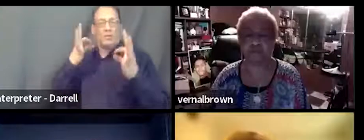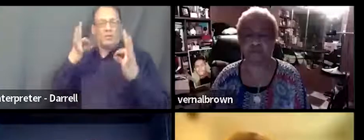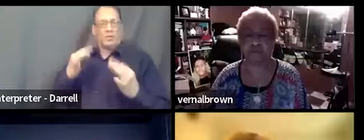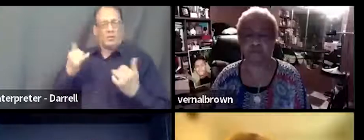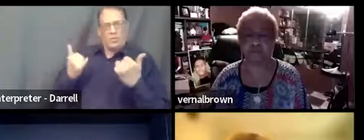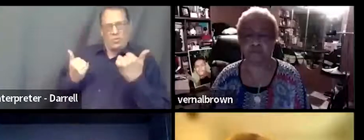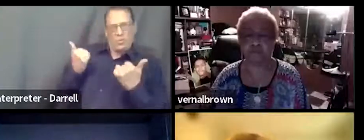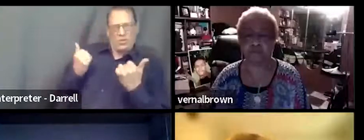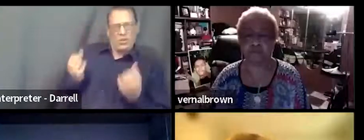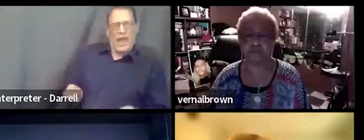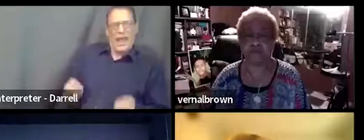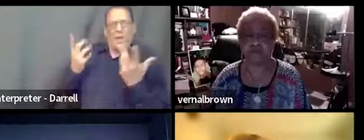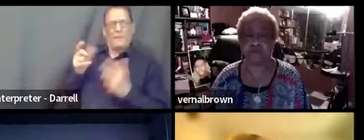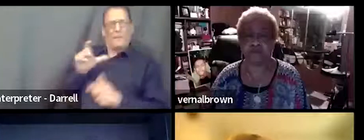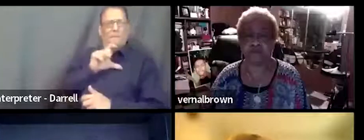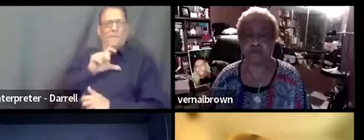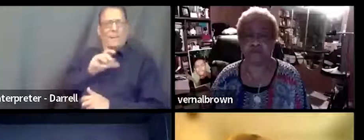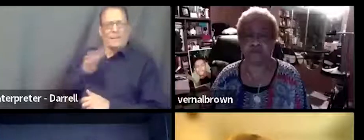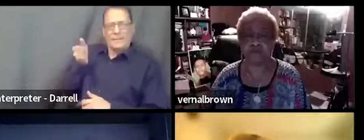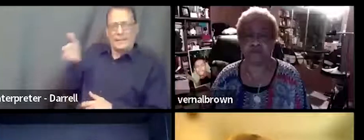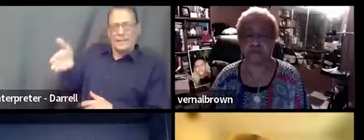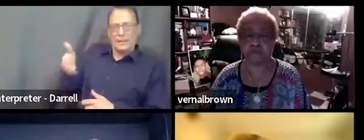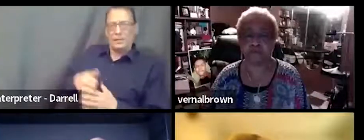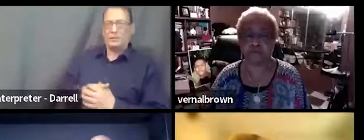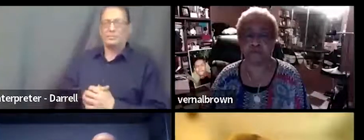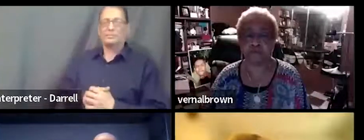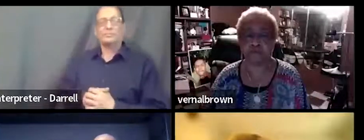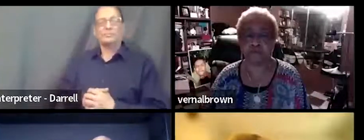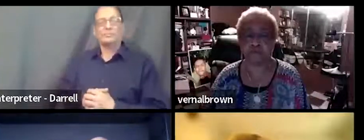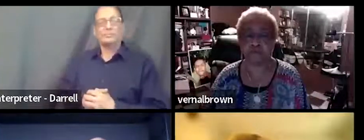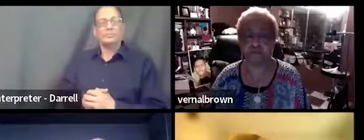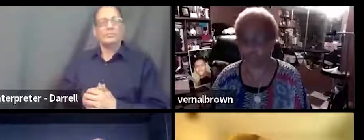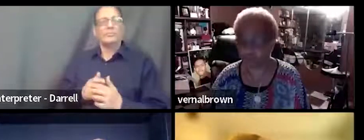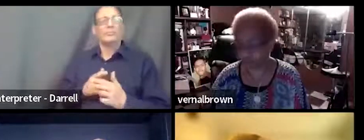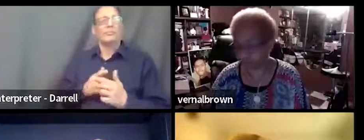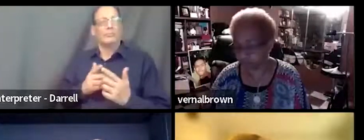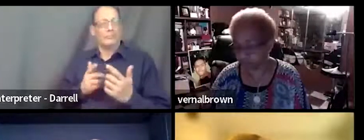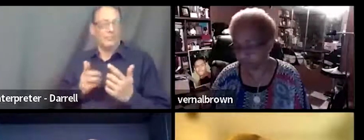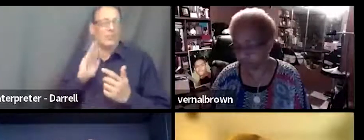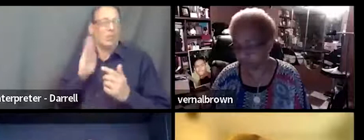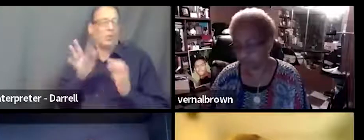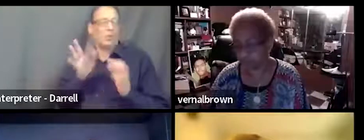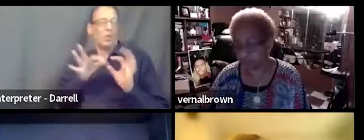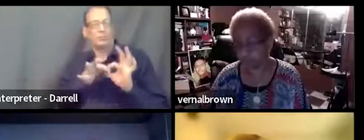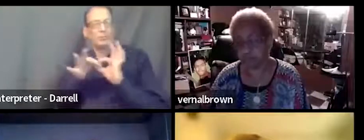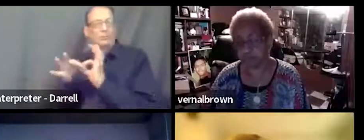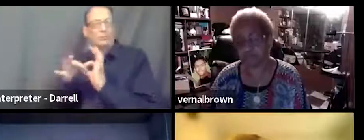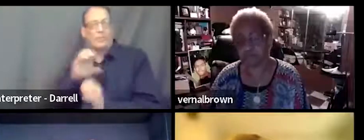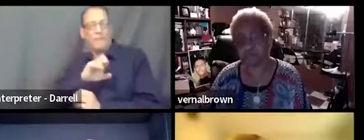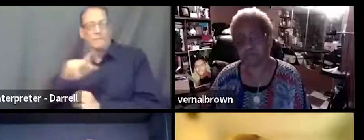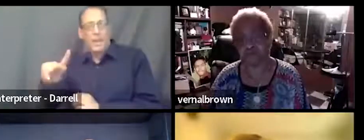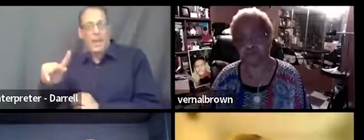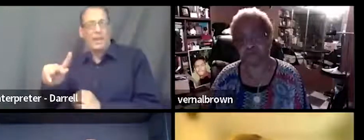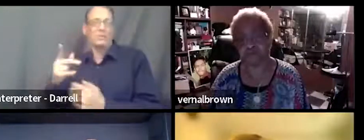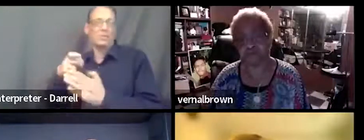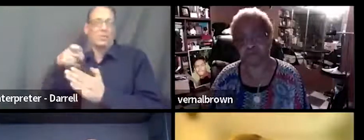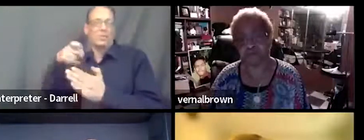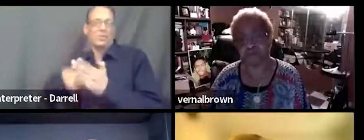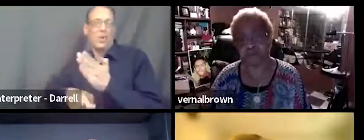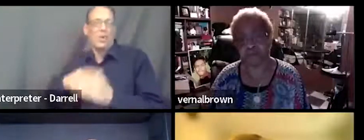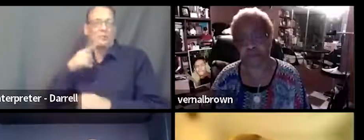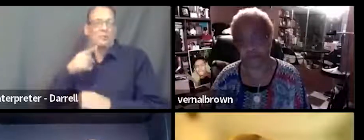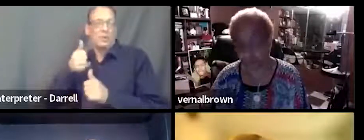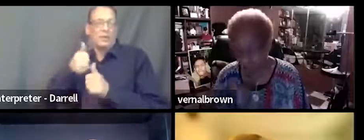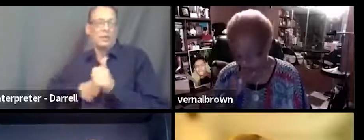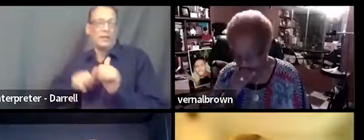we would like for those agencies to provide. And that in turn relates back to what the cost is for those agencies under